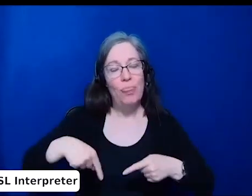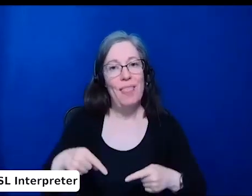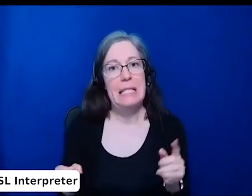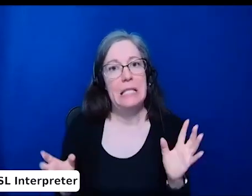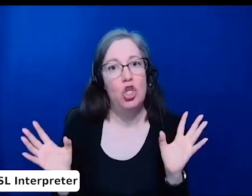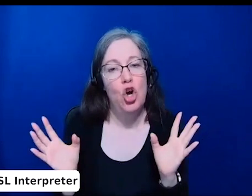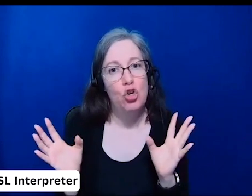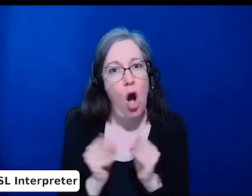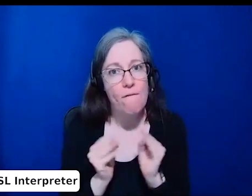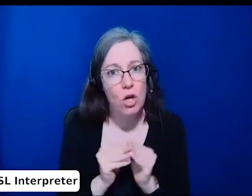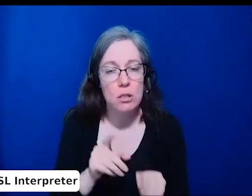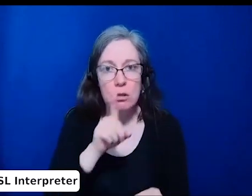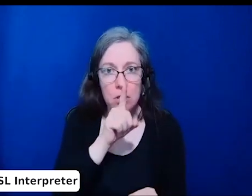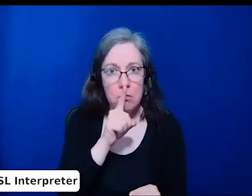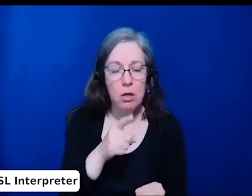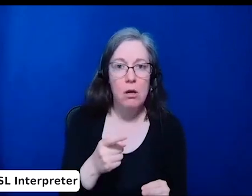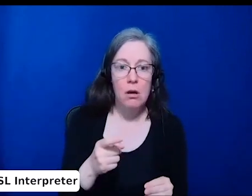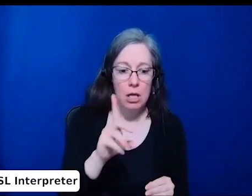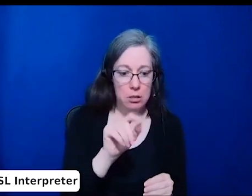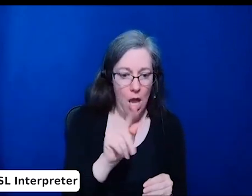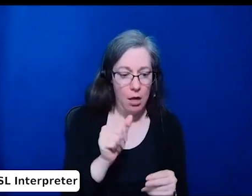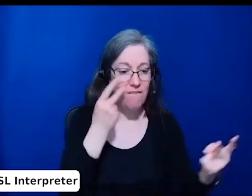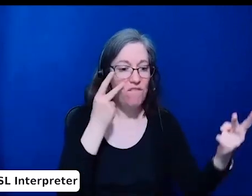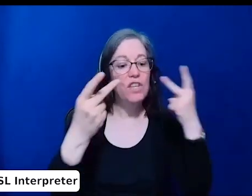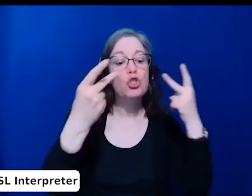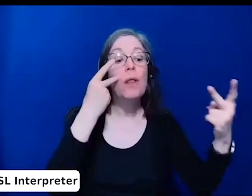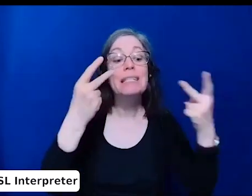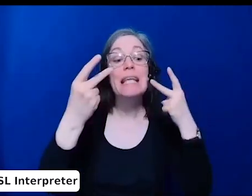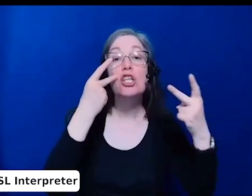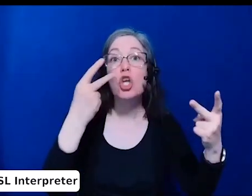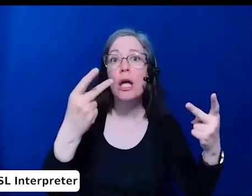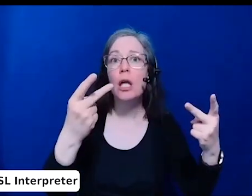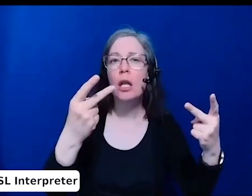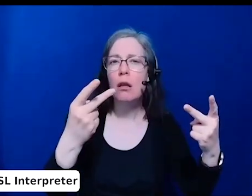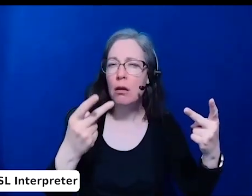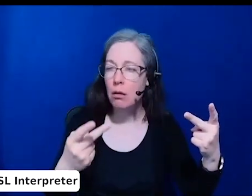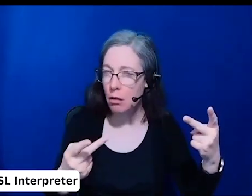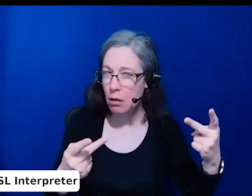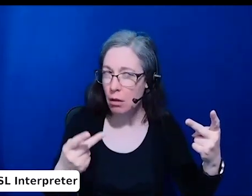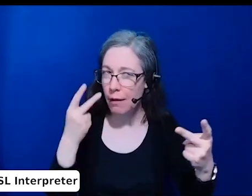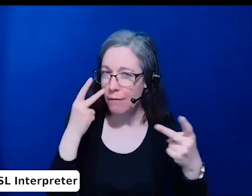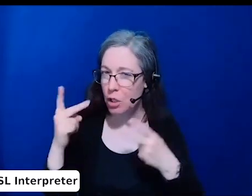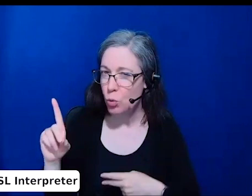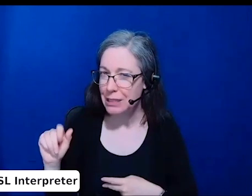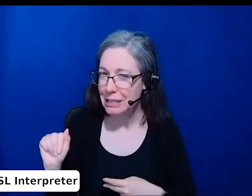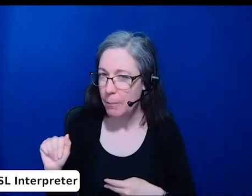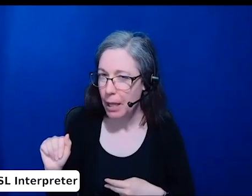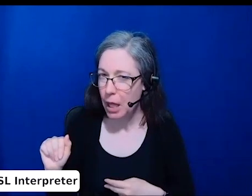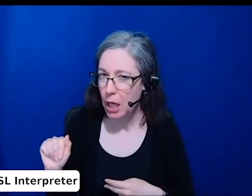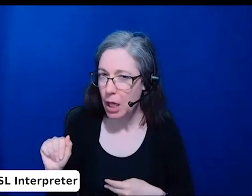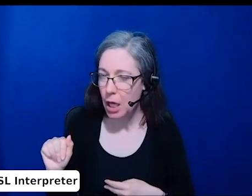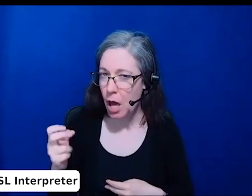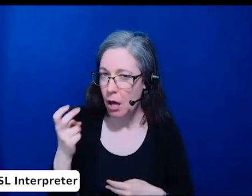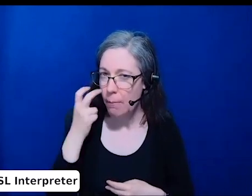data visualizations are, by their very nature, not accessible to people with visual disabilities, people who are blind or low